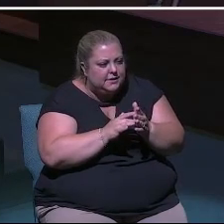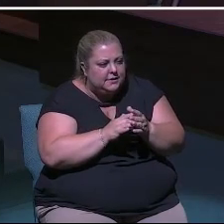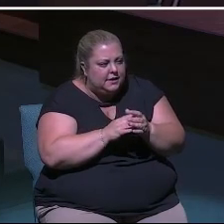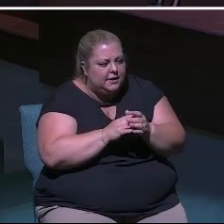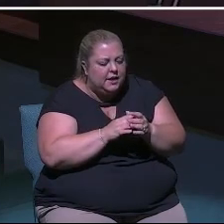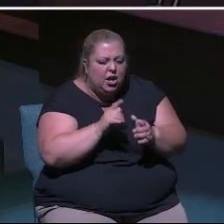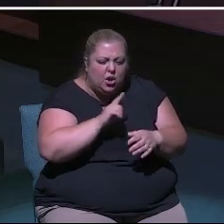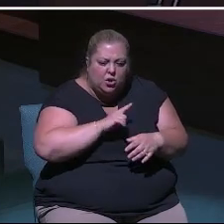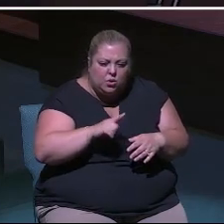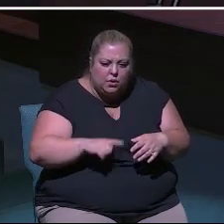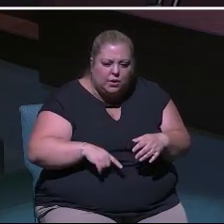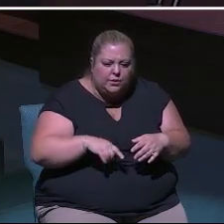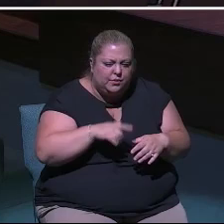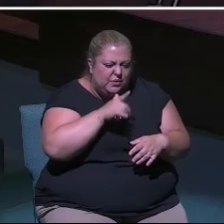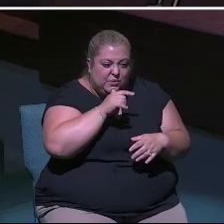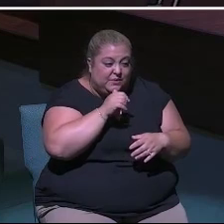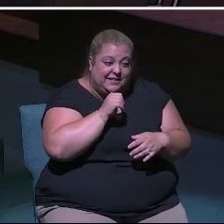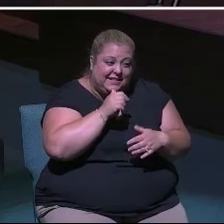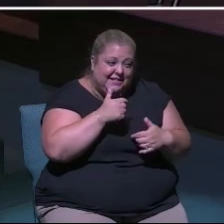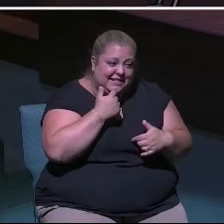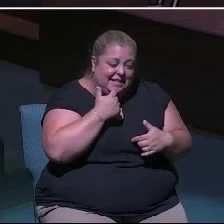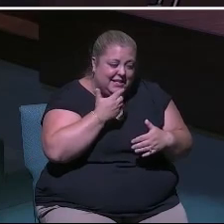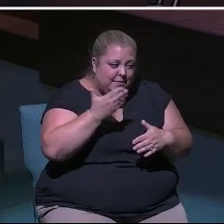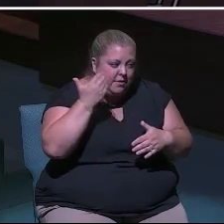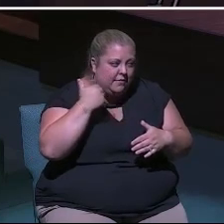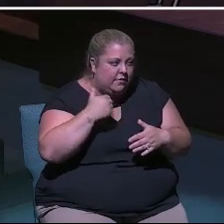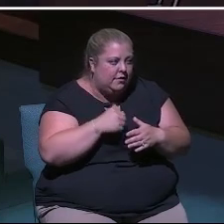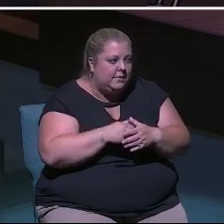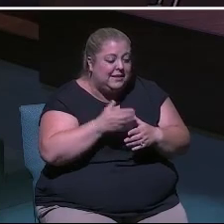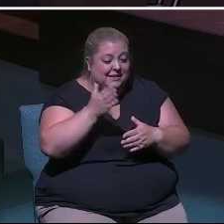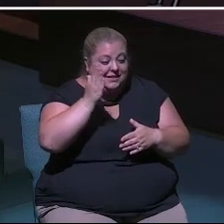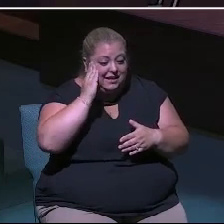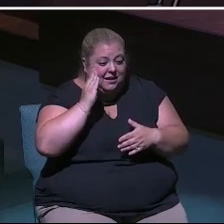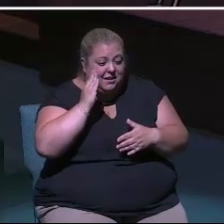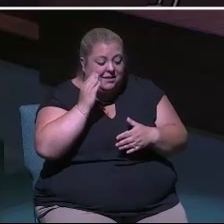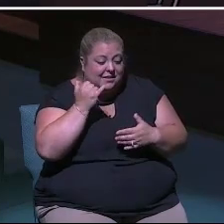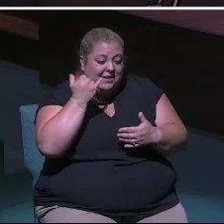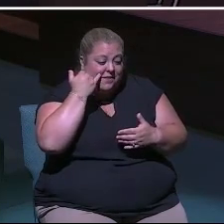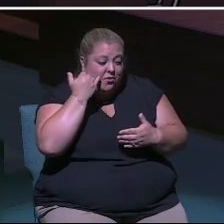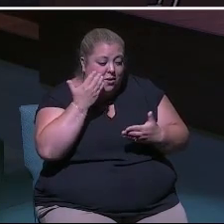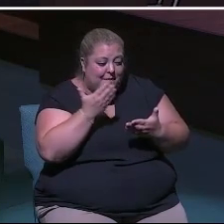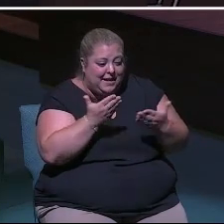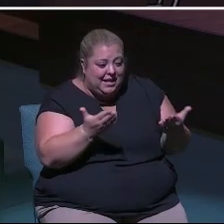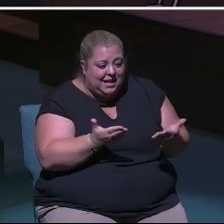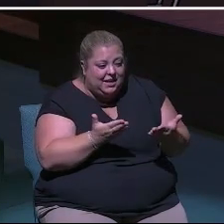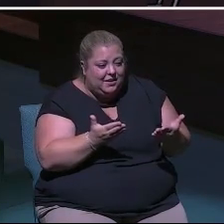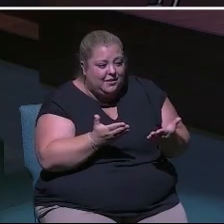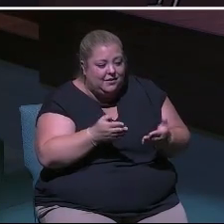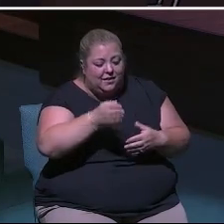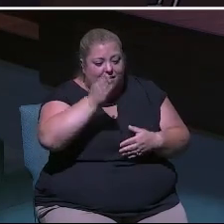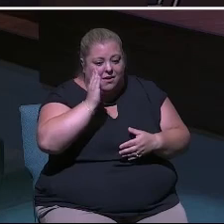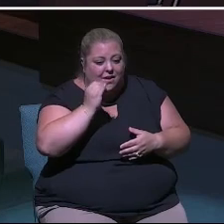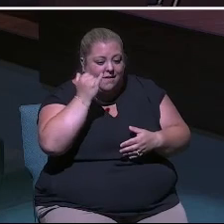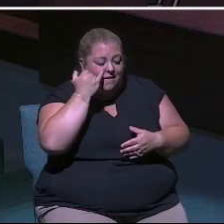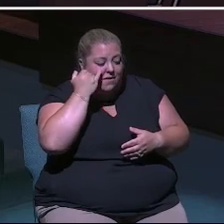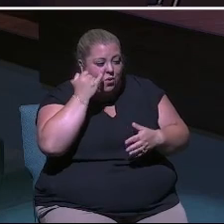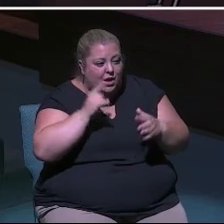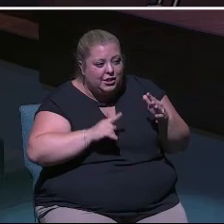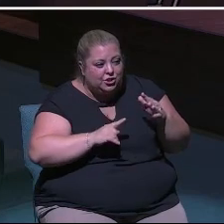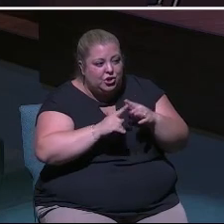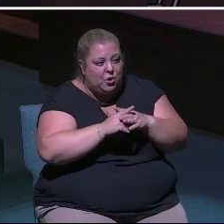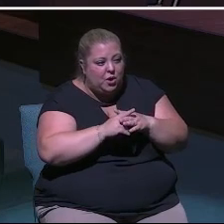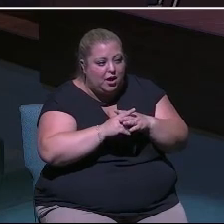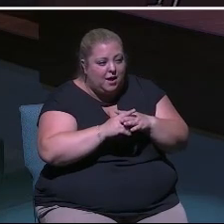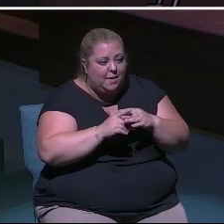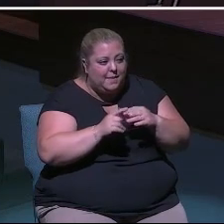who hasn't said this before? God, if you'd have been there, God, if you'd have shown up in time,